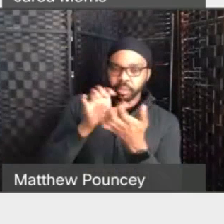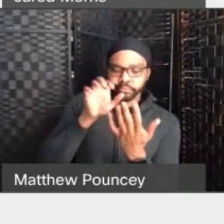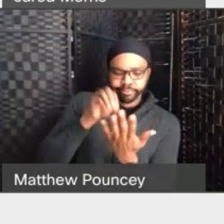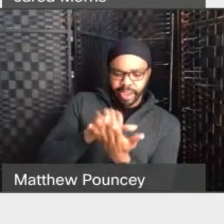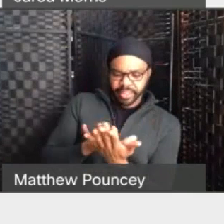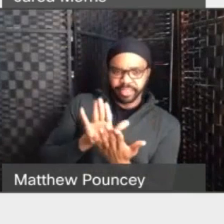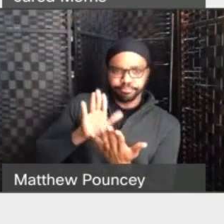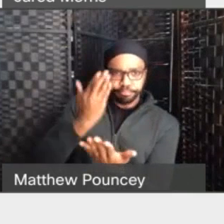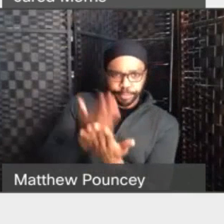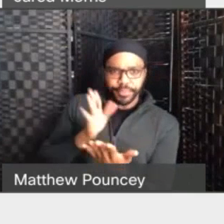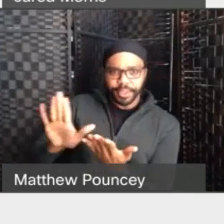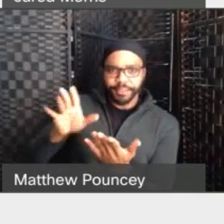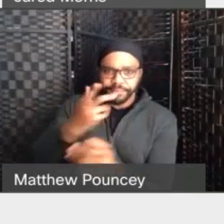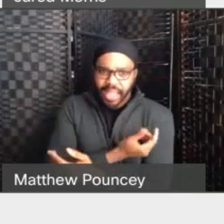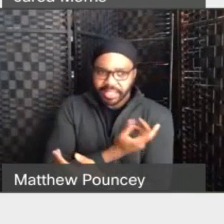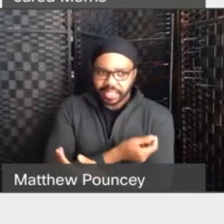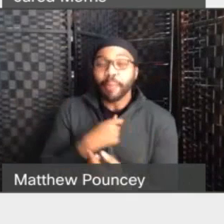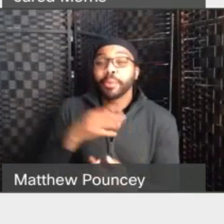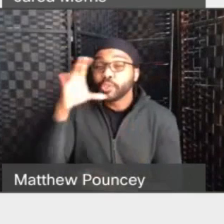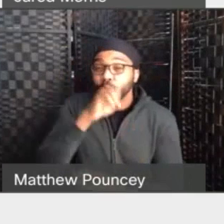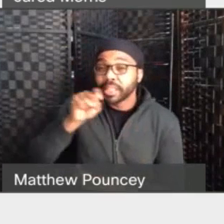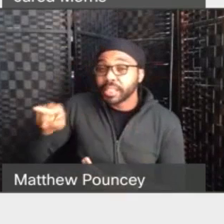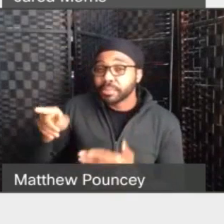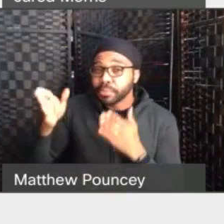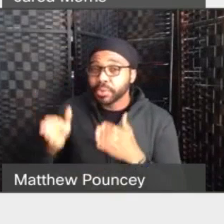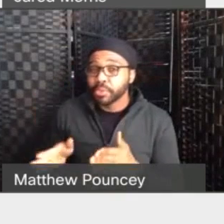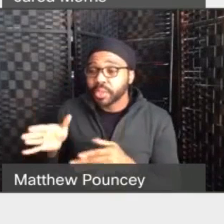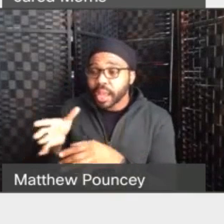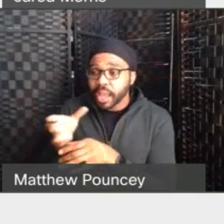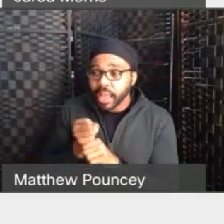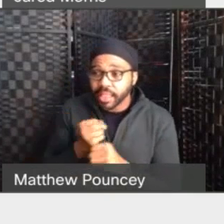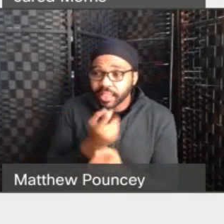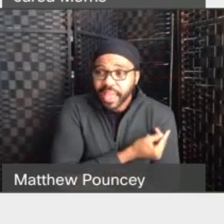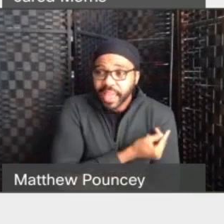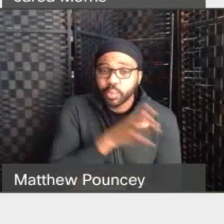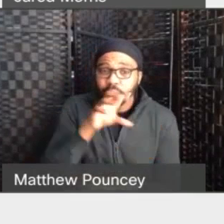it, and I'm assuming this is someone who got the vaccine at Kenilworth,